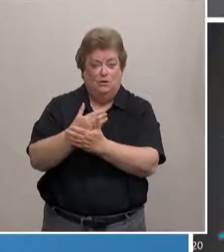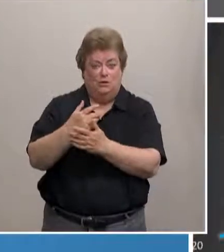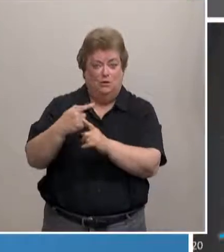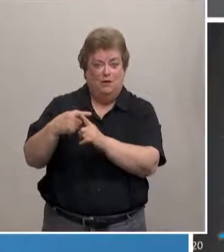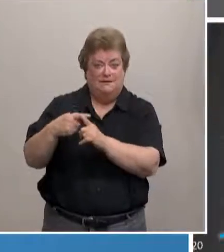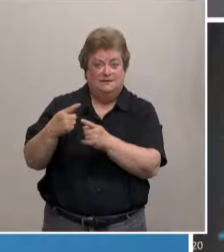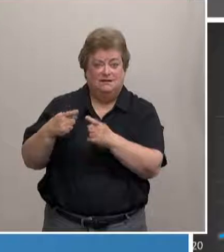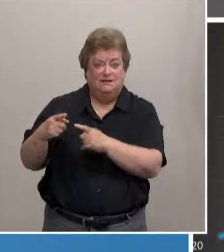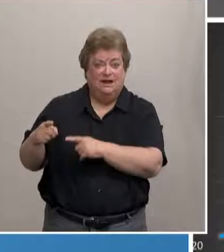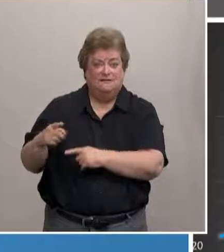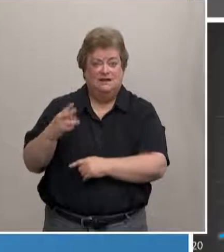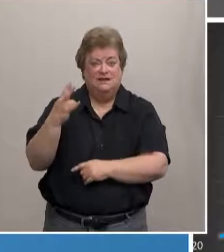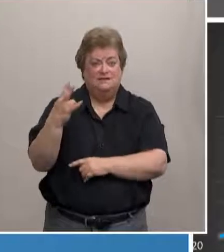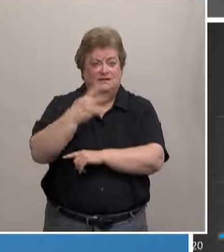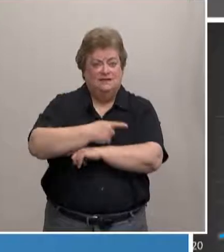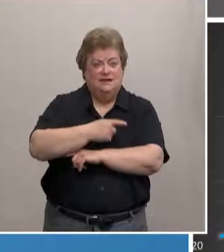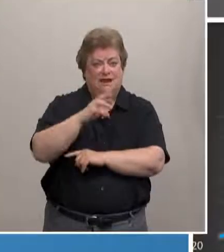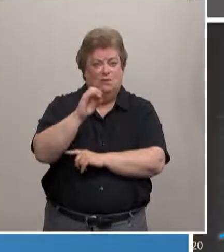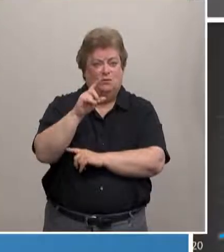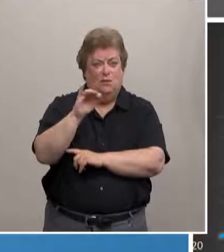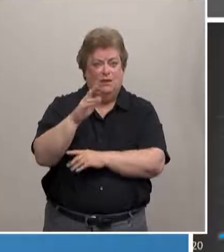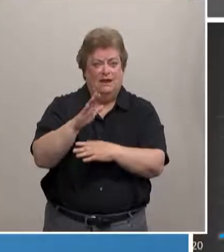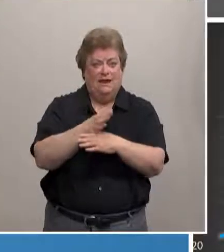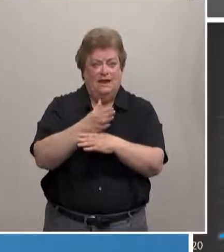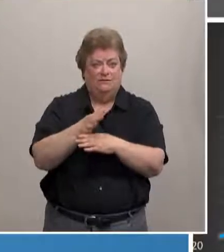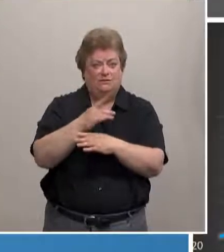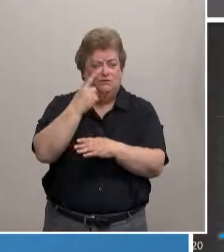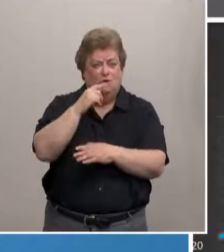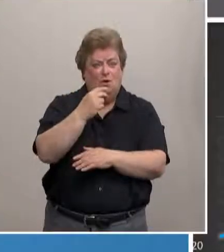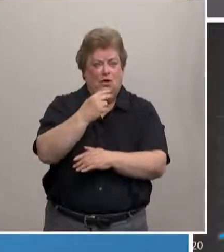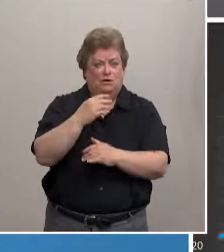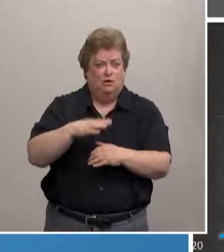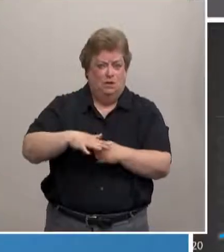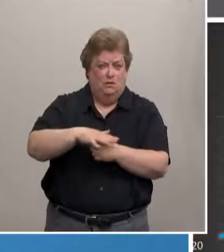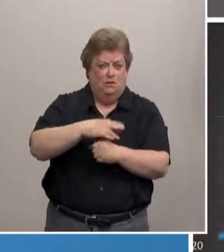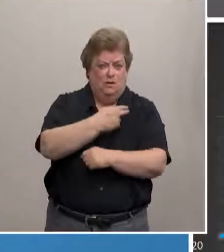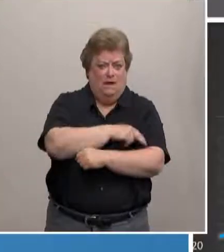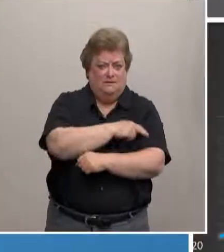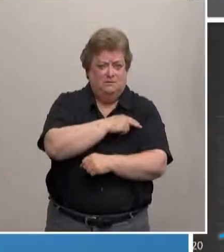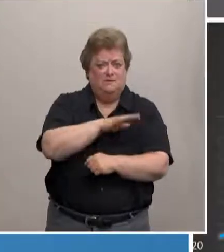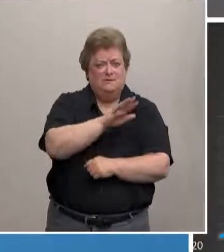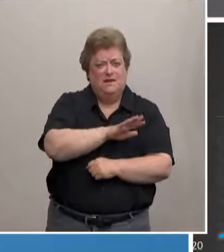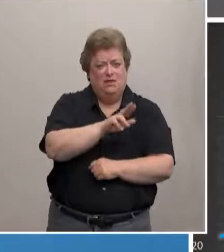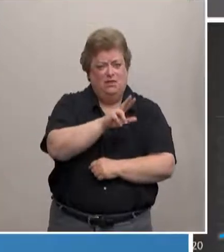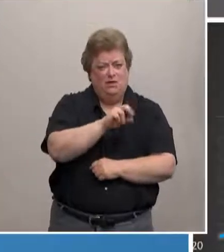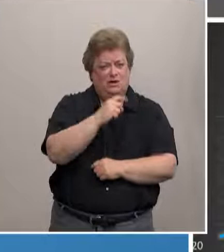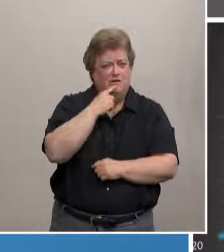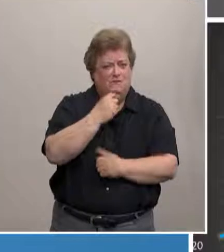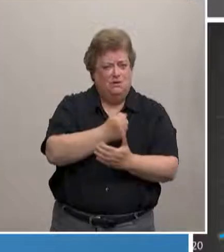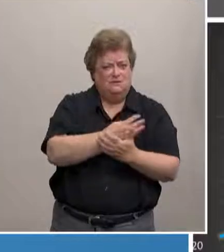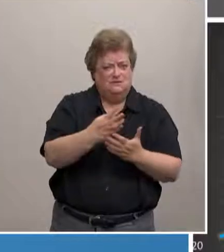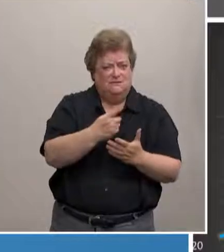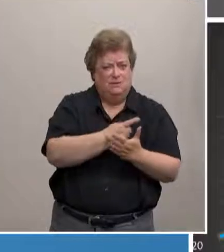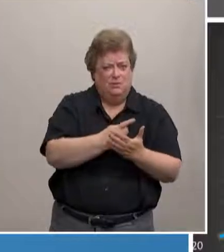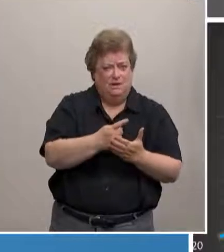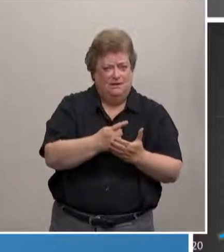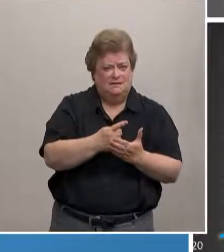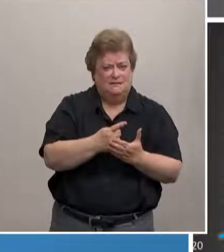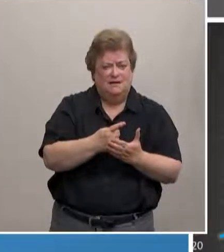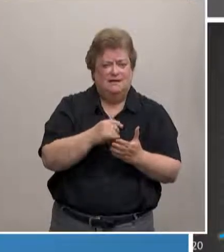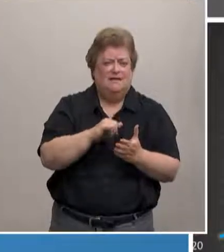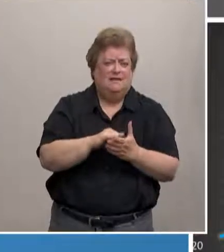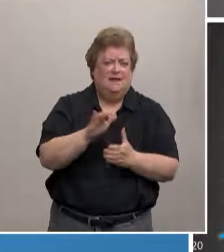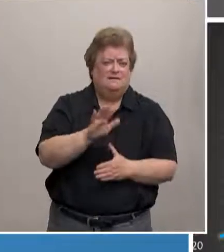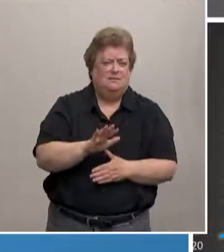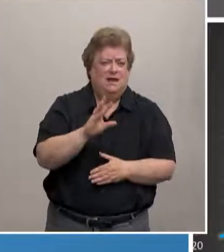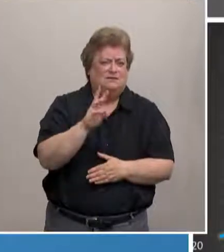of COVID-19 patients in our local hospitals has been around 30 for several weeks. And that represents